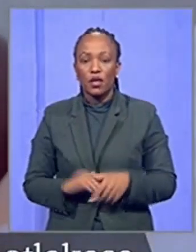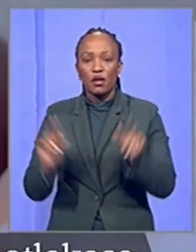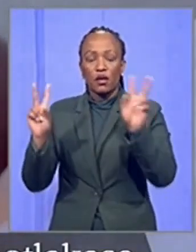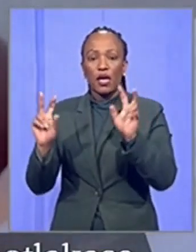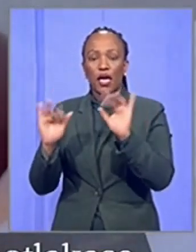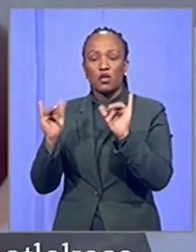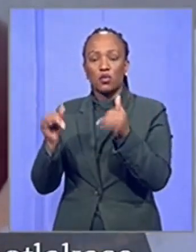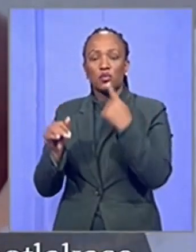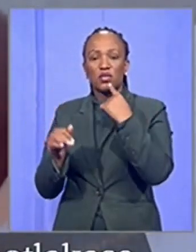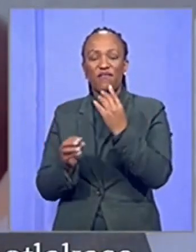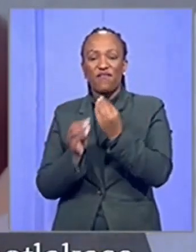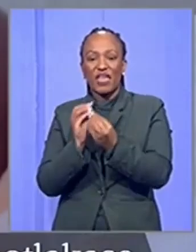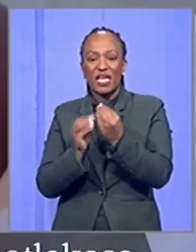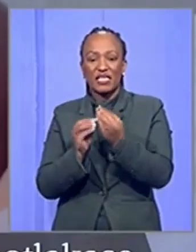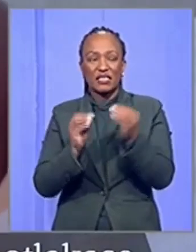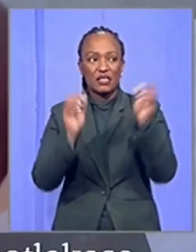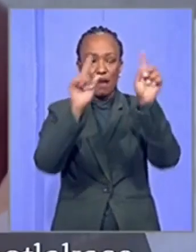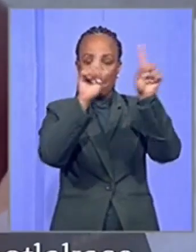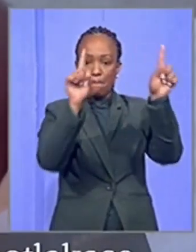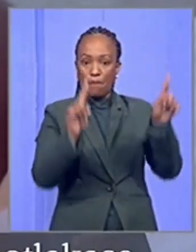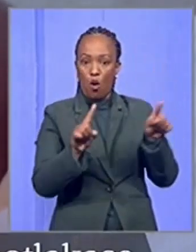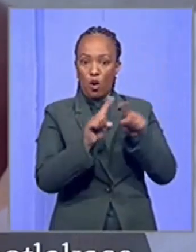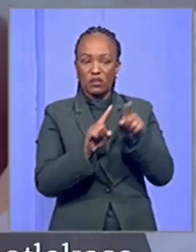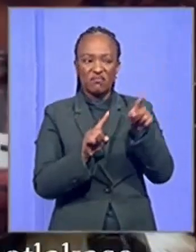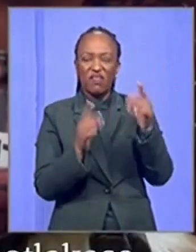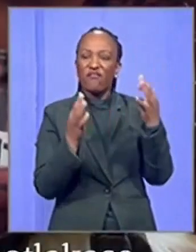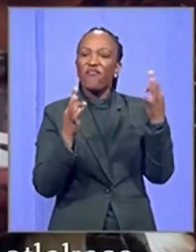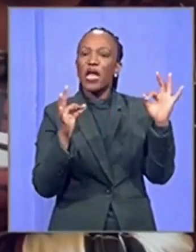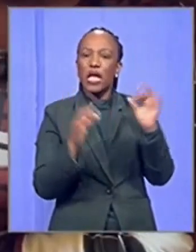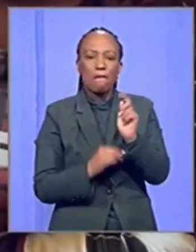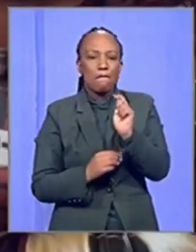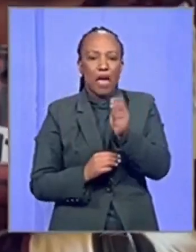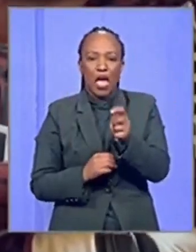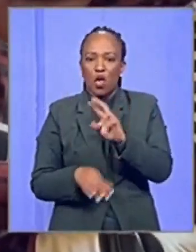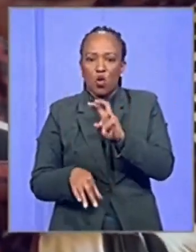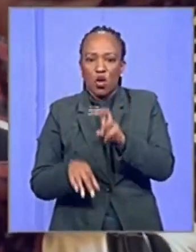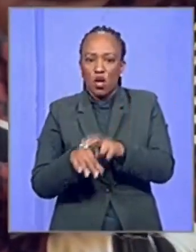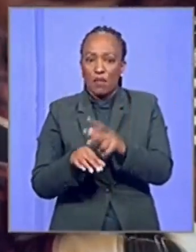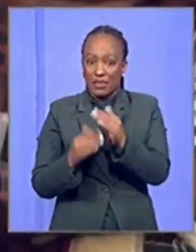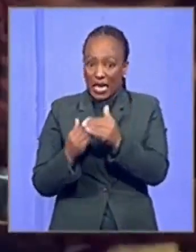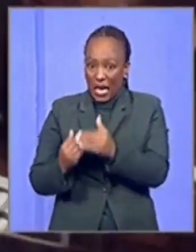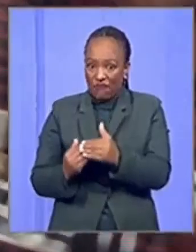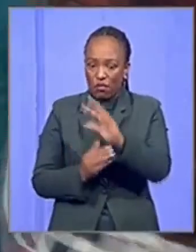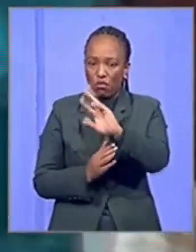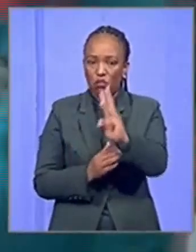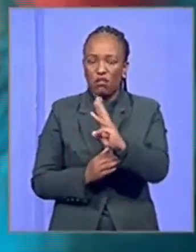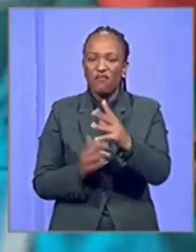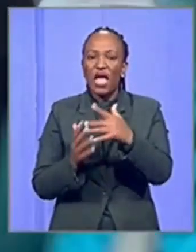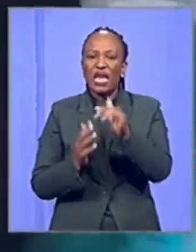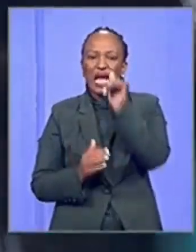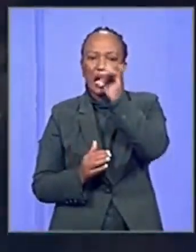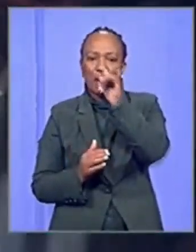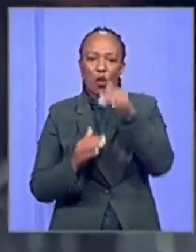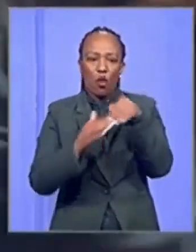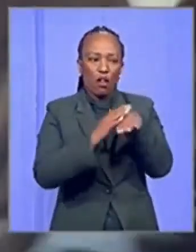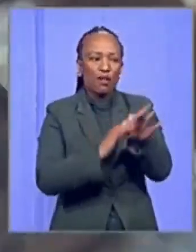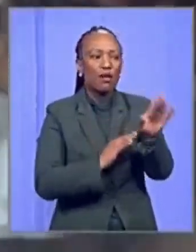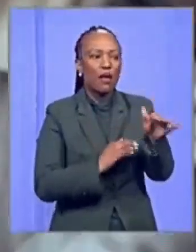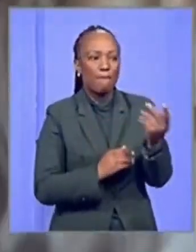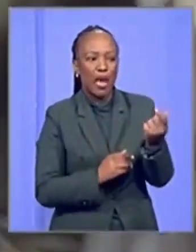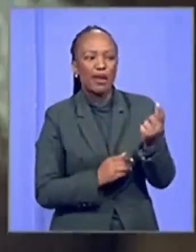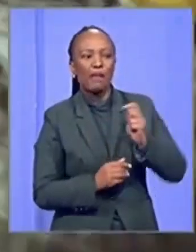beakanya lesomapokisana ke mahala le go ipiletša go badiriši gore ba hlokomele dikebekwa tšeo di ka šomišago se go hula batho. Nna ke